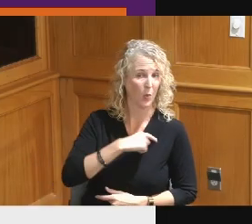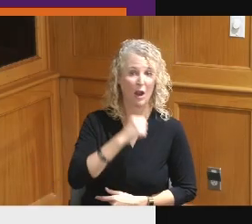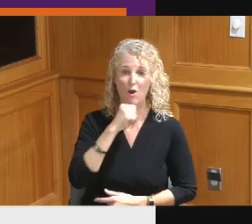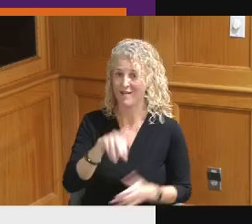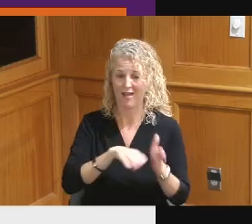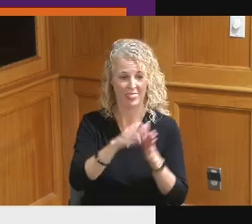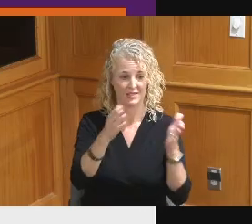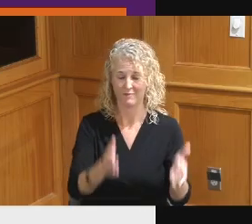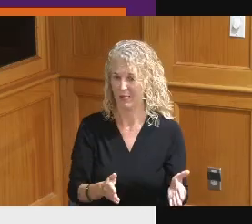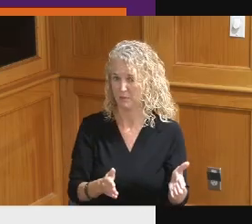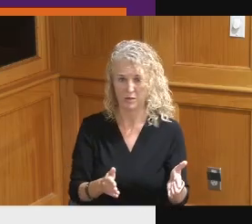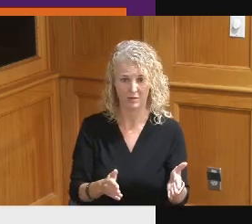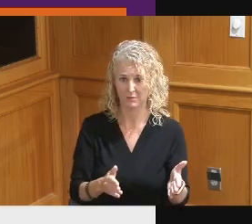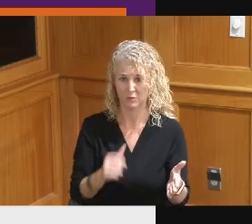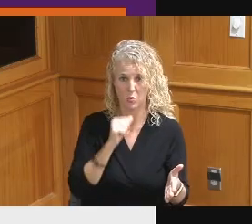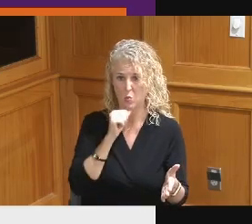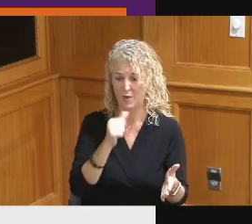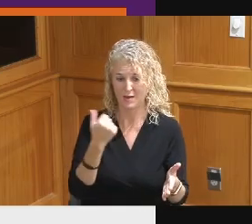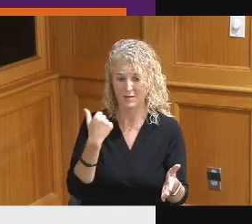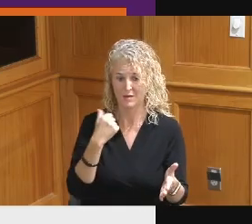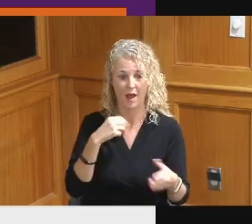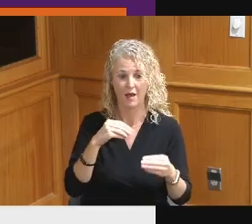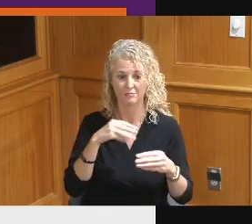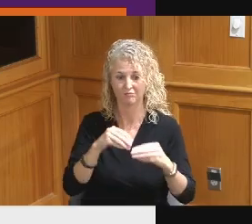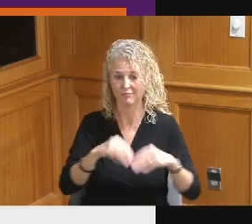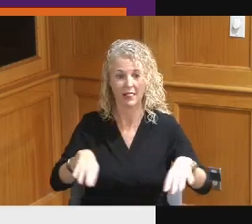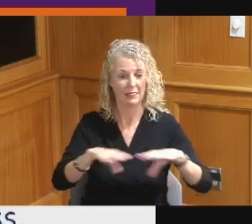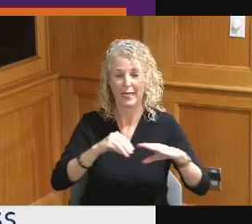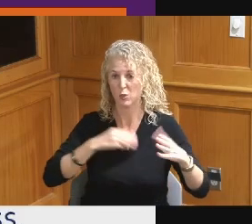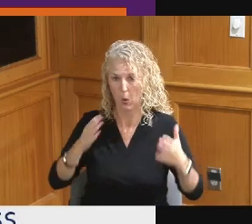and that's not our role under our agreement with you all.